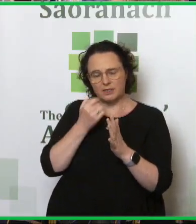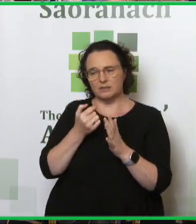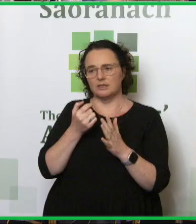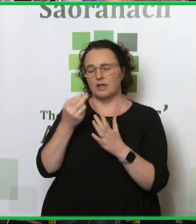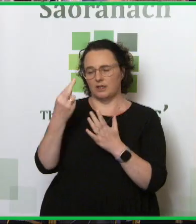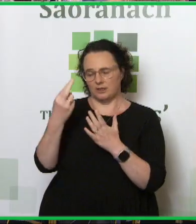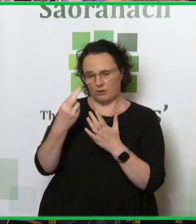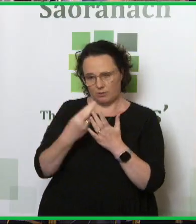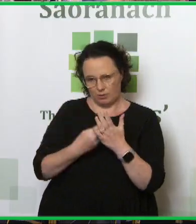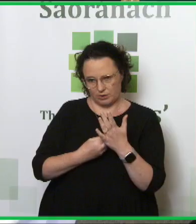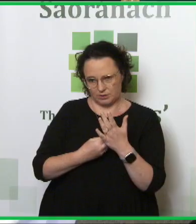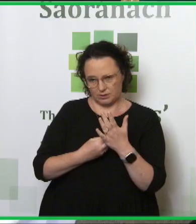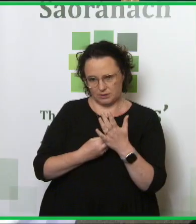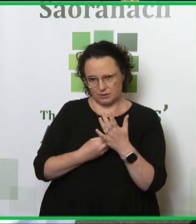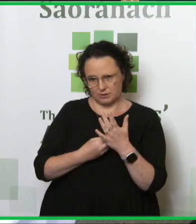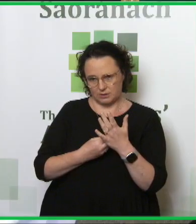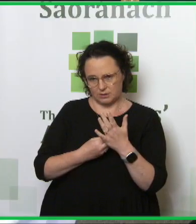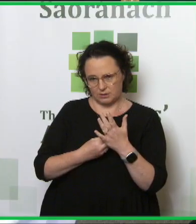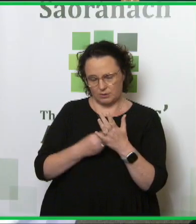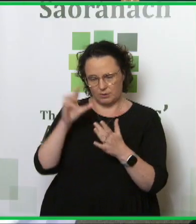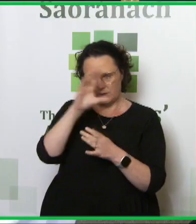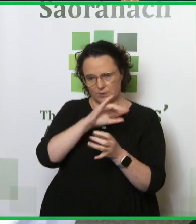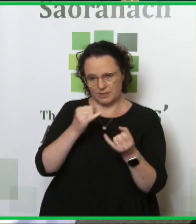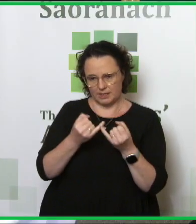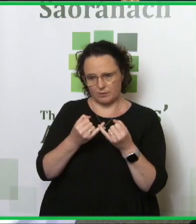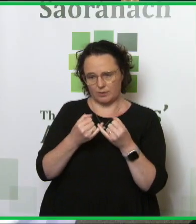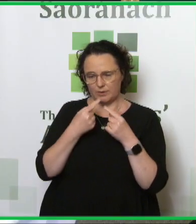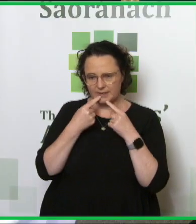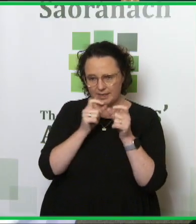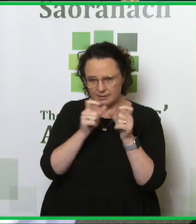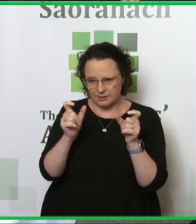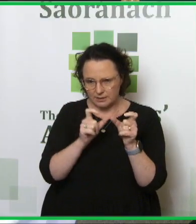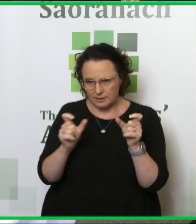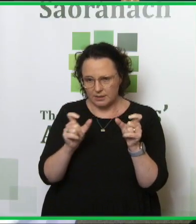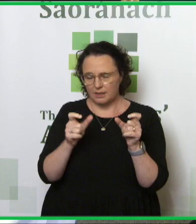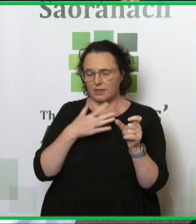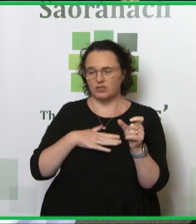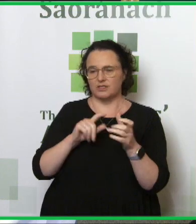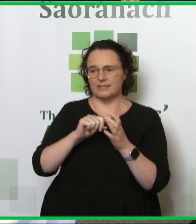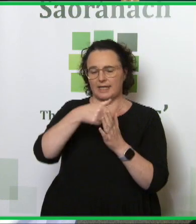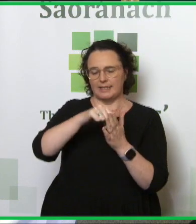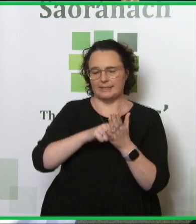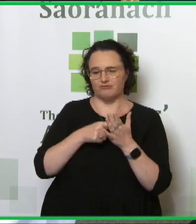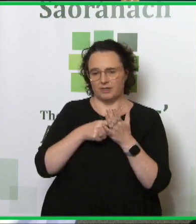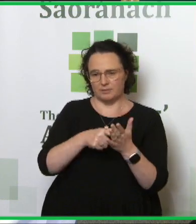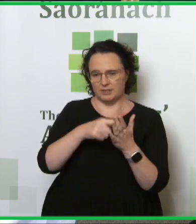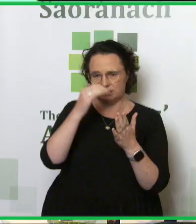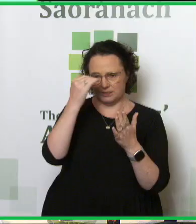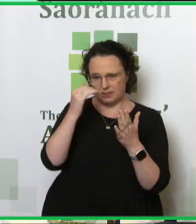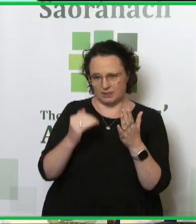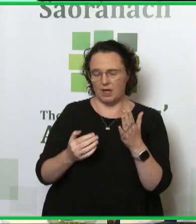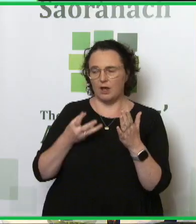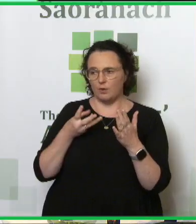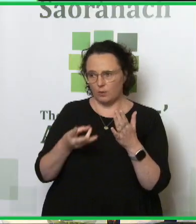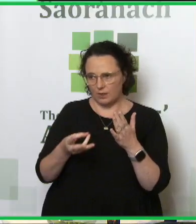report will be important in terms of what way it's said, what way it's stressed, not just a list of recommendations. And there will be an opportunity, and we